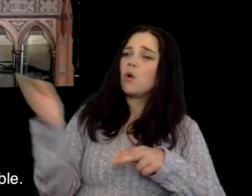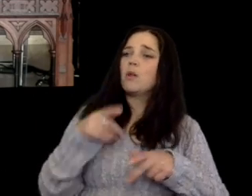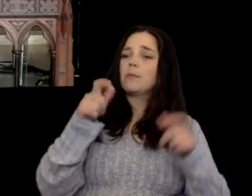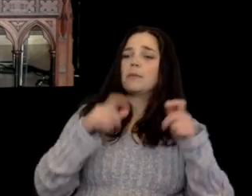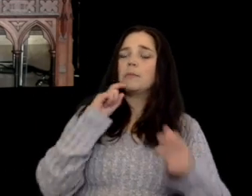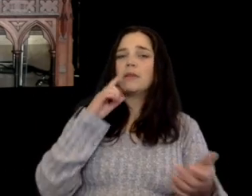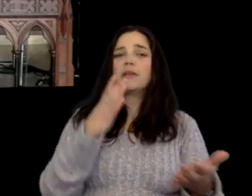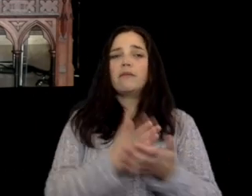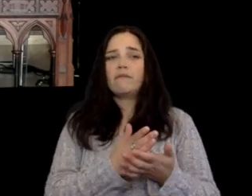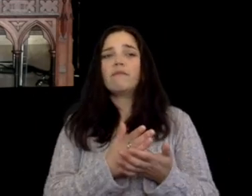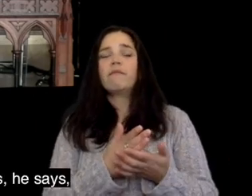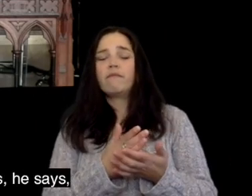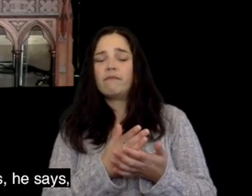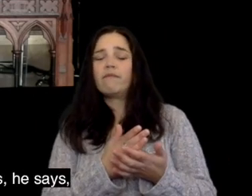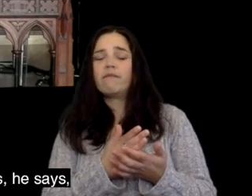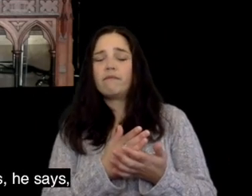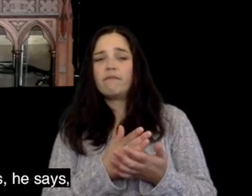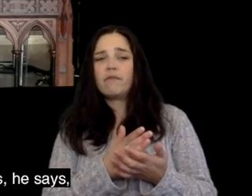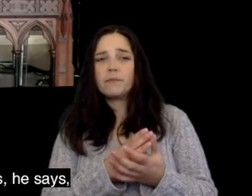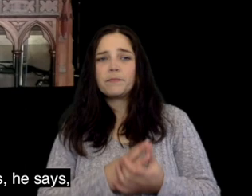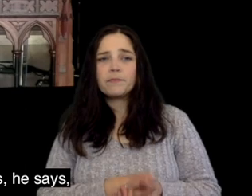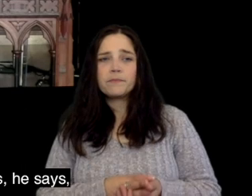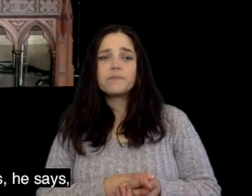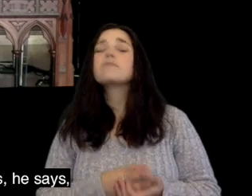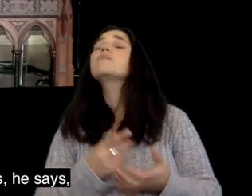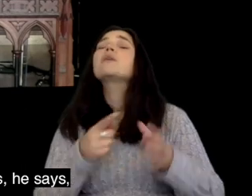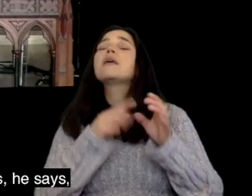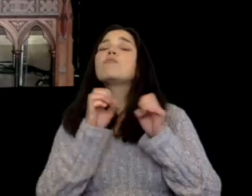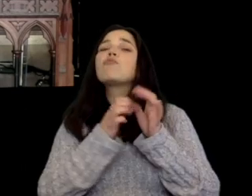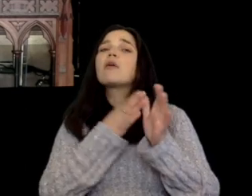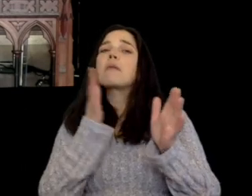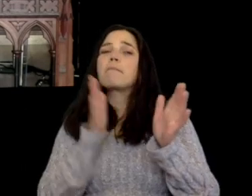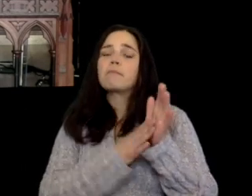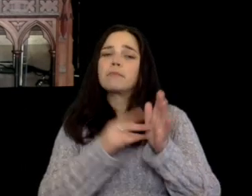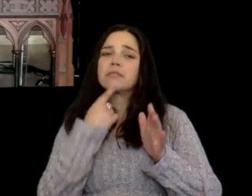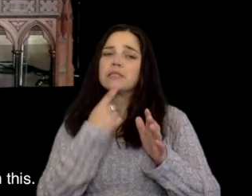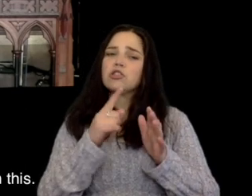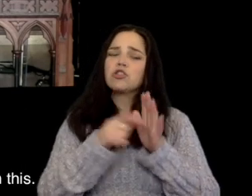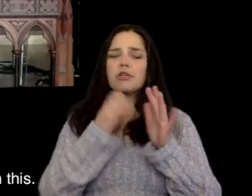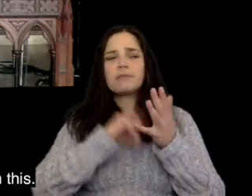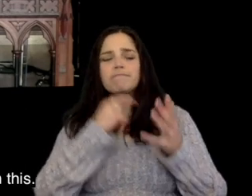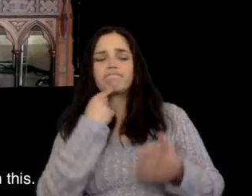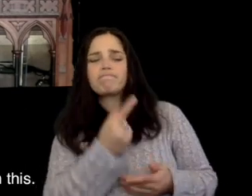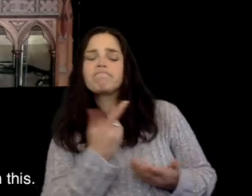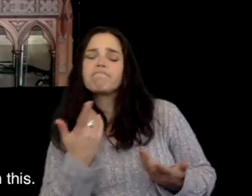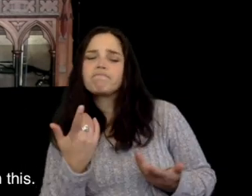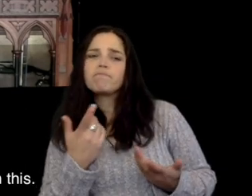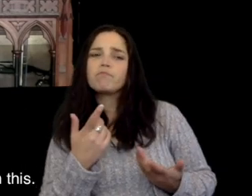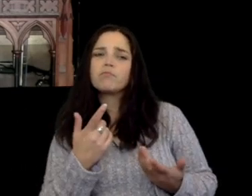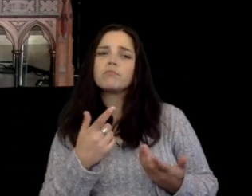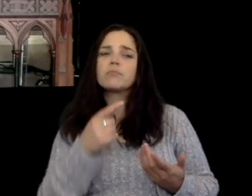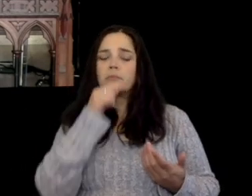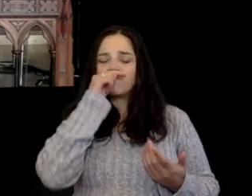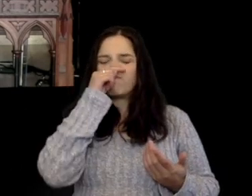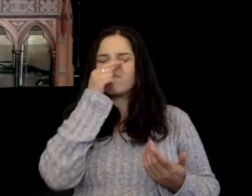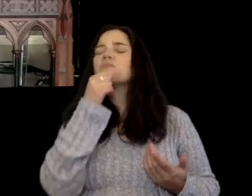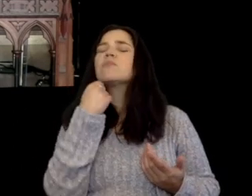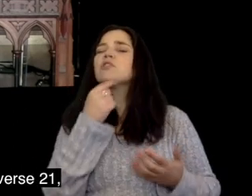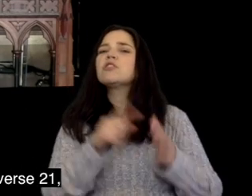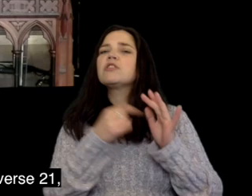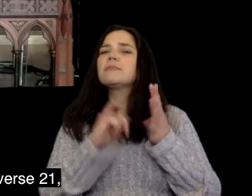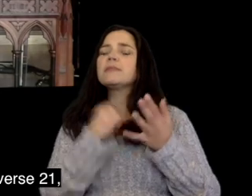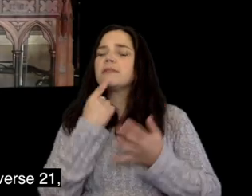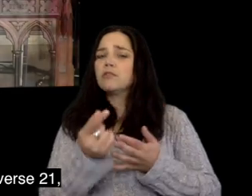who believe, he's called in the Bible. And Abraham, says James, he says he showed his faith